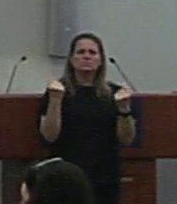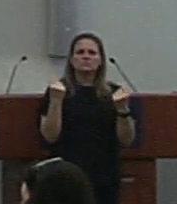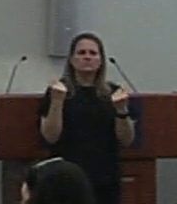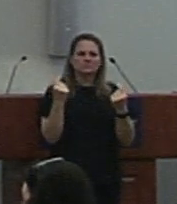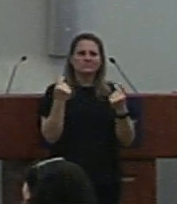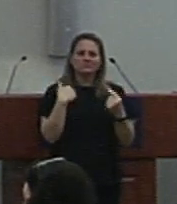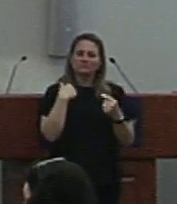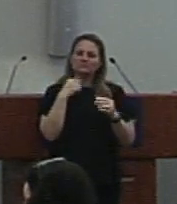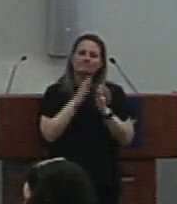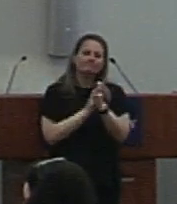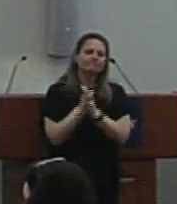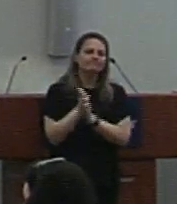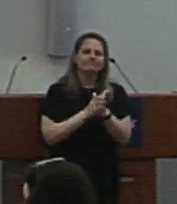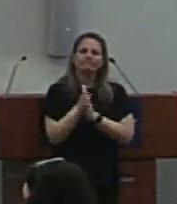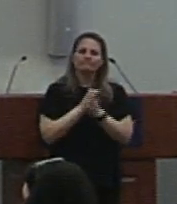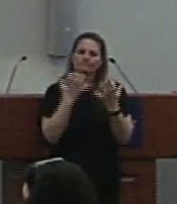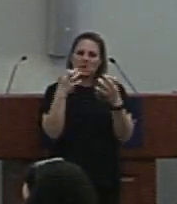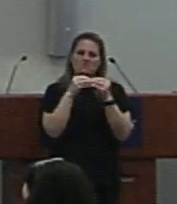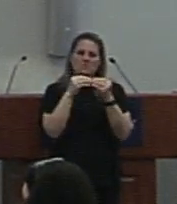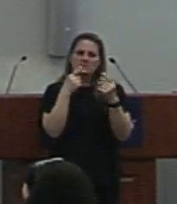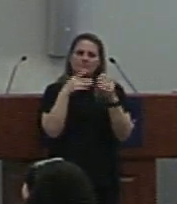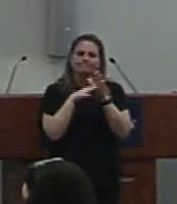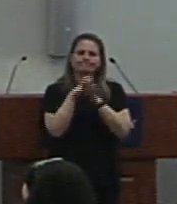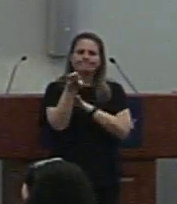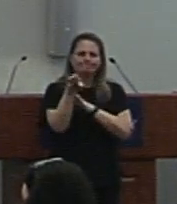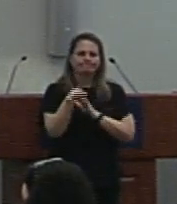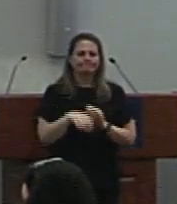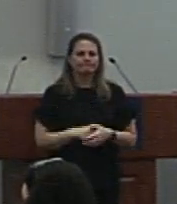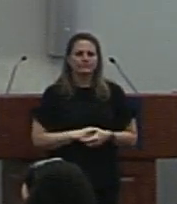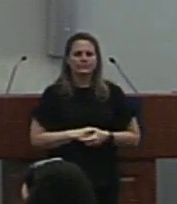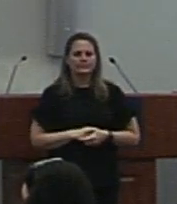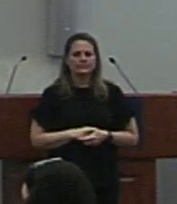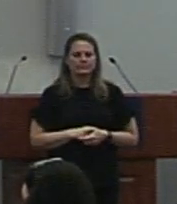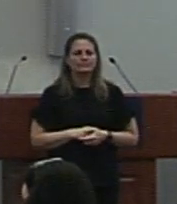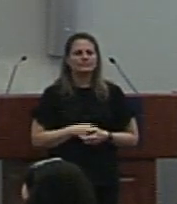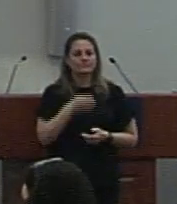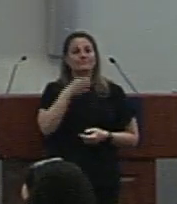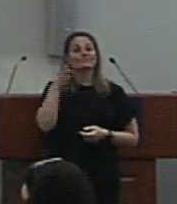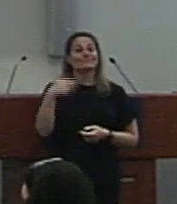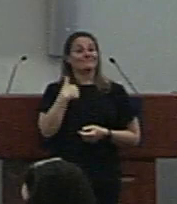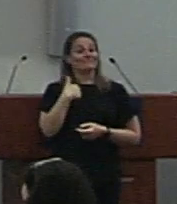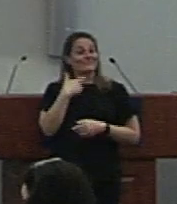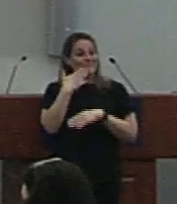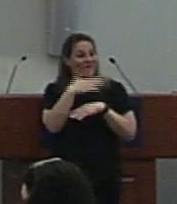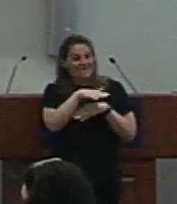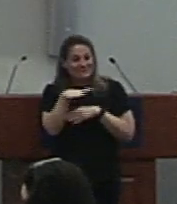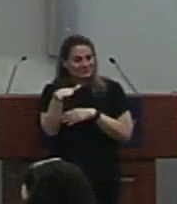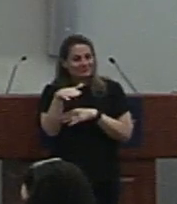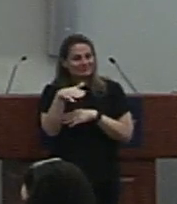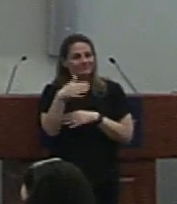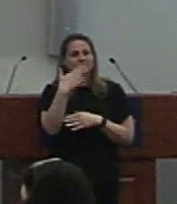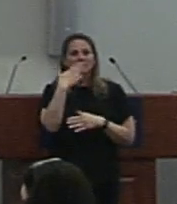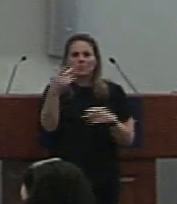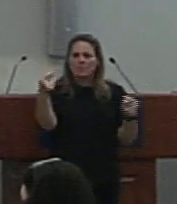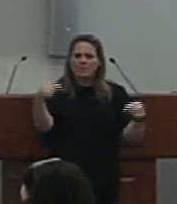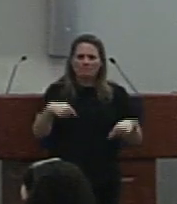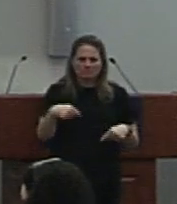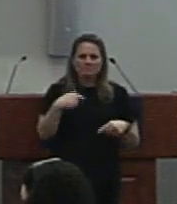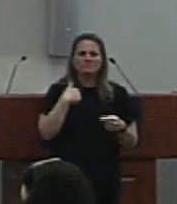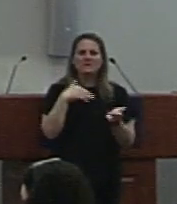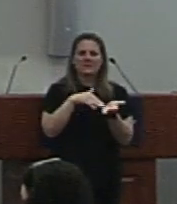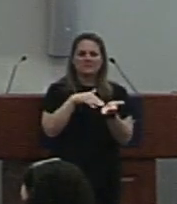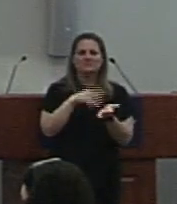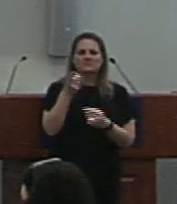Good afternoon, and thank you for coming. My name is Dr. Elizabeth Dean-Clower. I live in Back Bay. I've